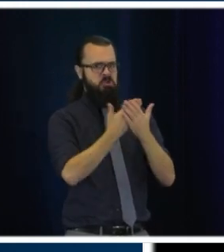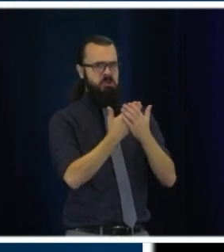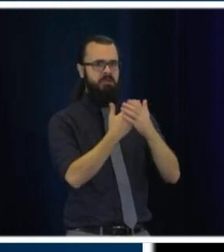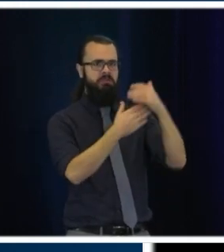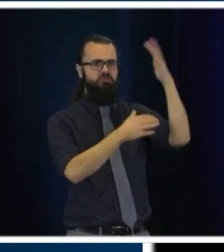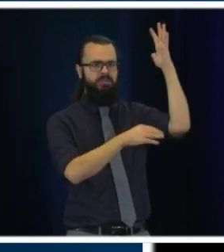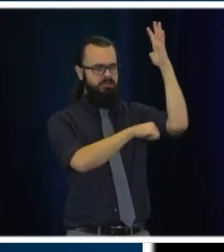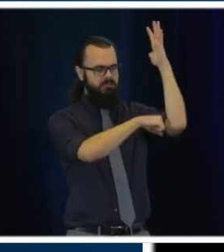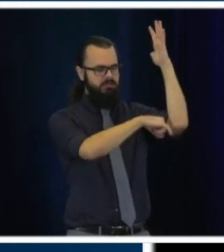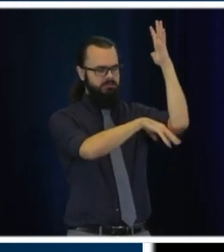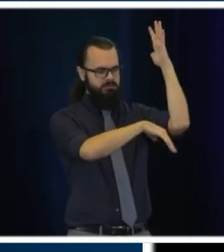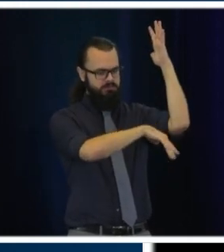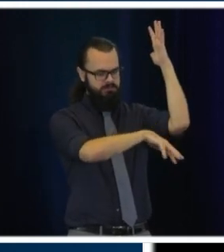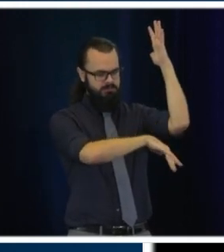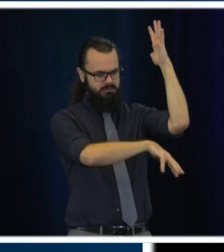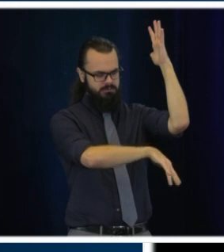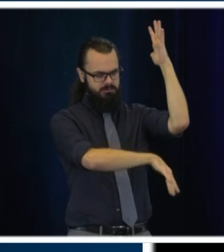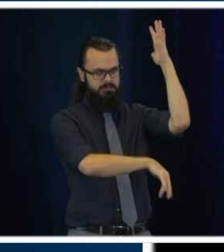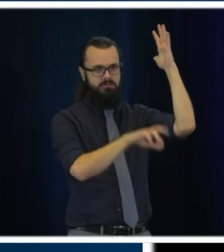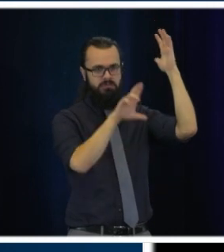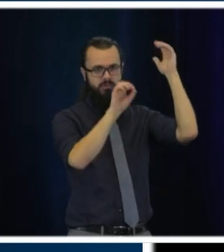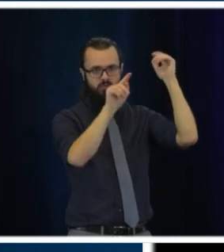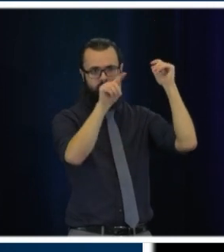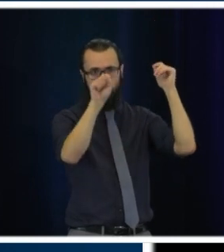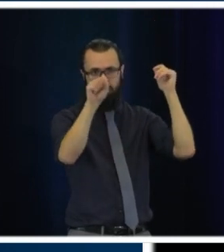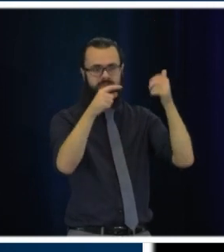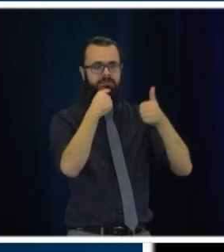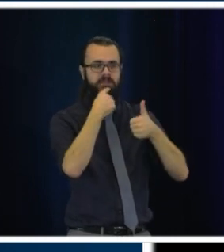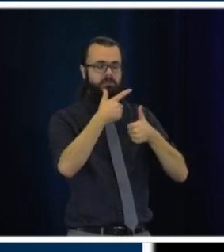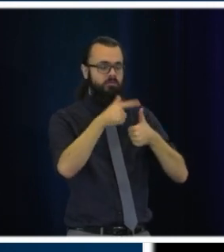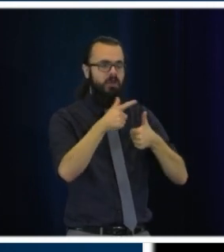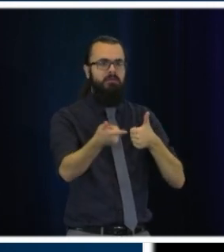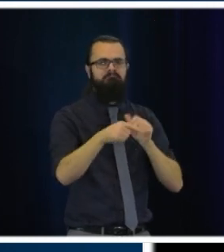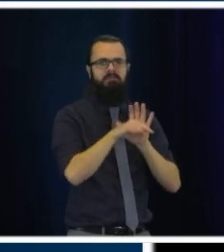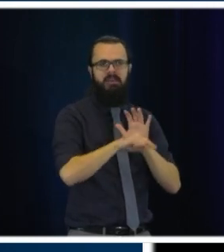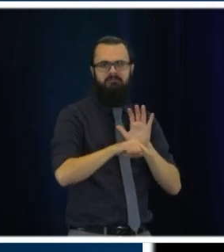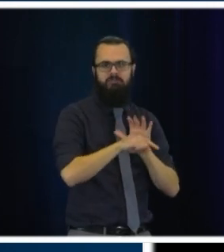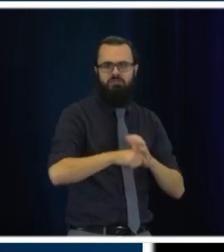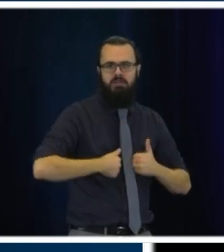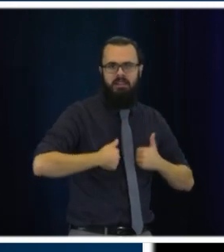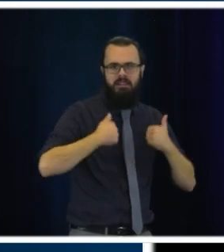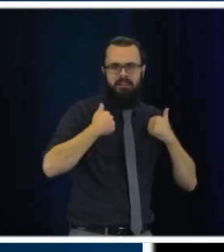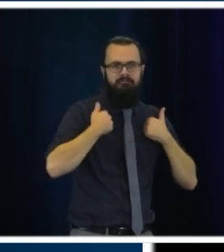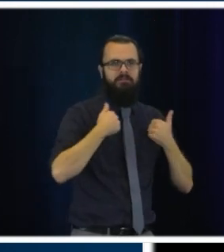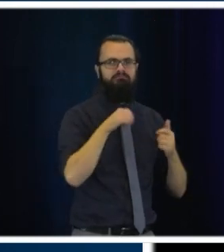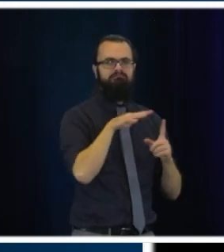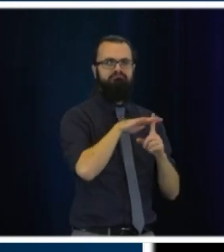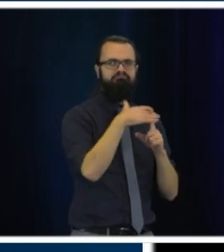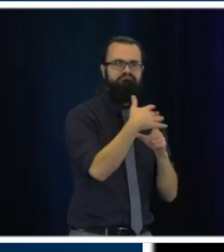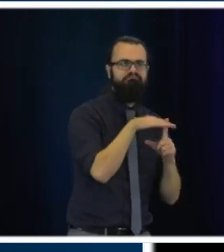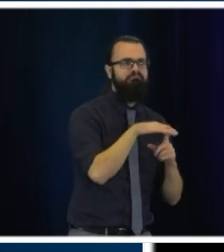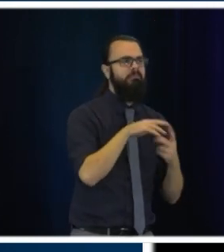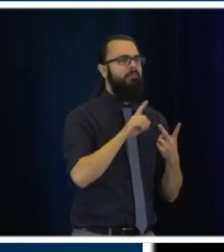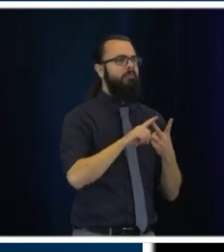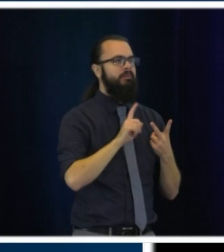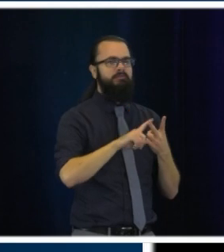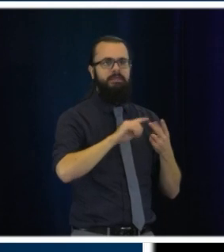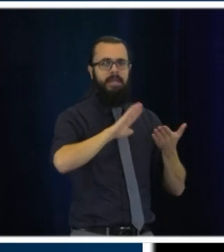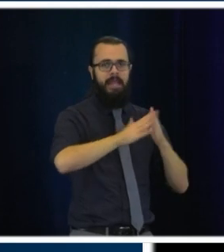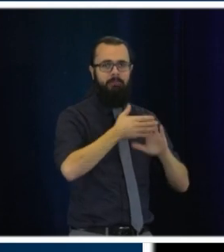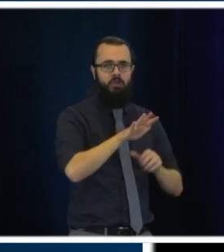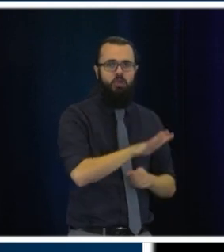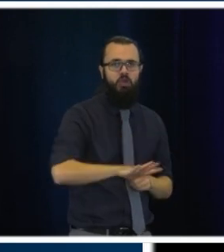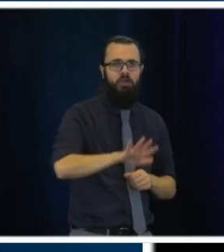of the undesirable tree, we have adverse living conditions, unsafe neighborhoods, poverty, segregation,